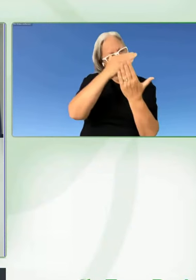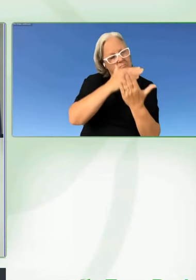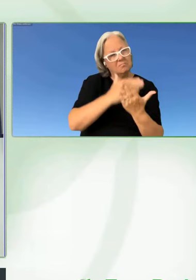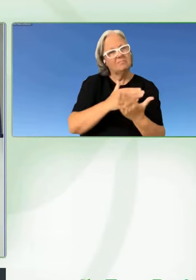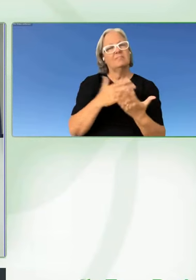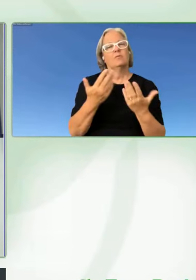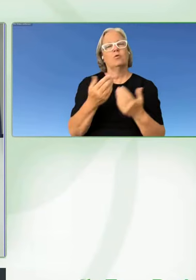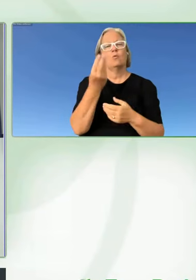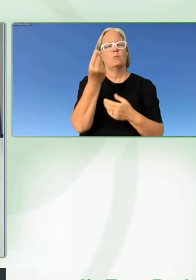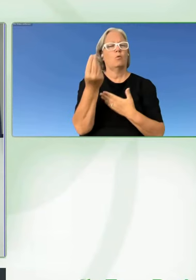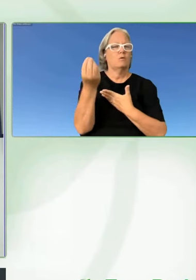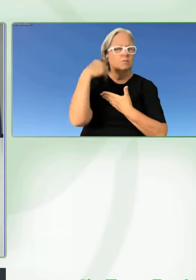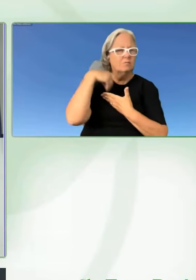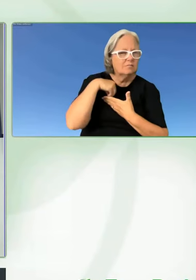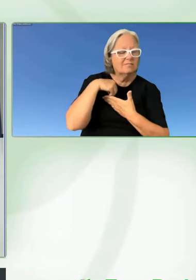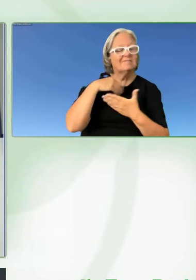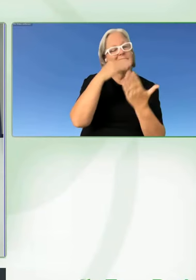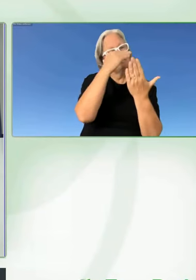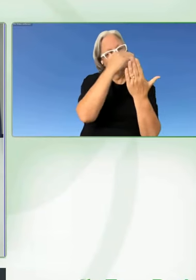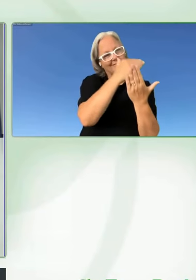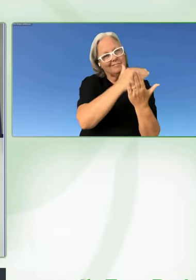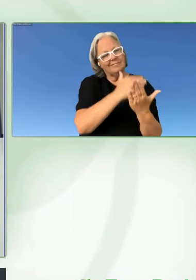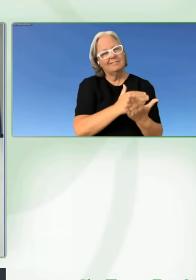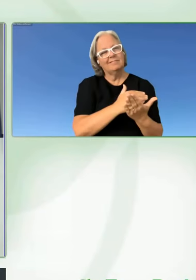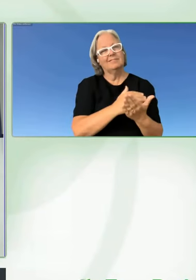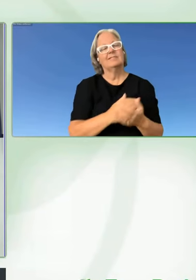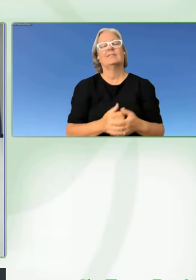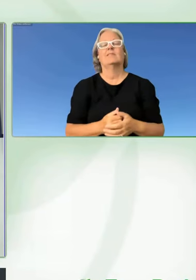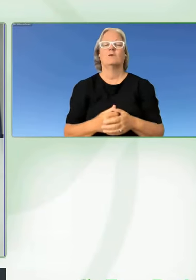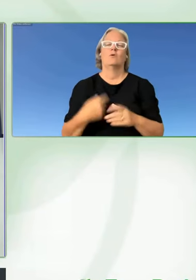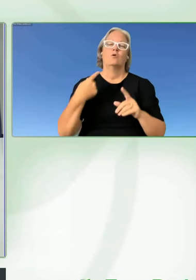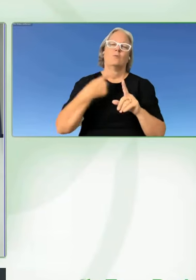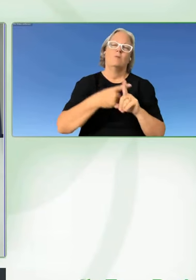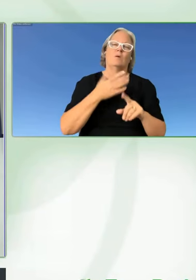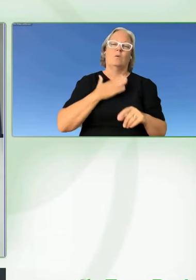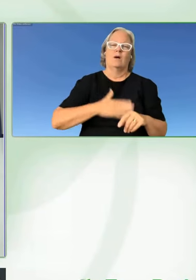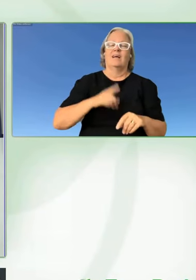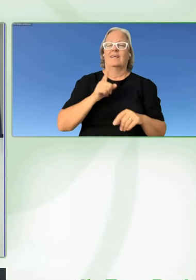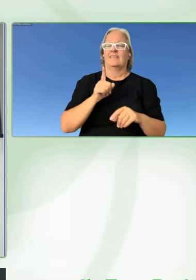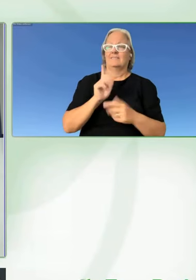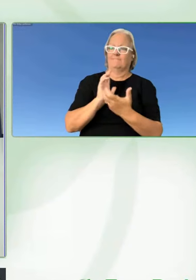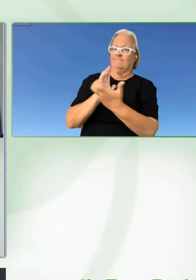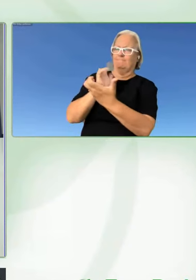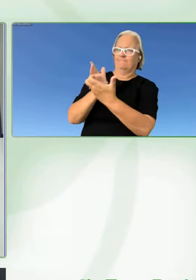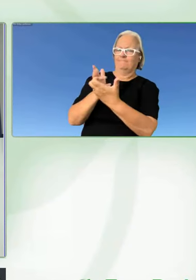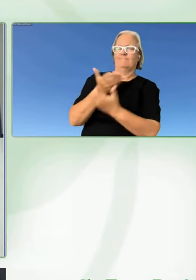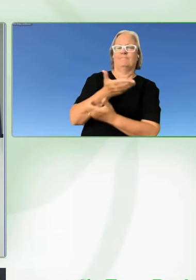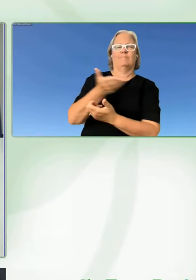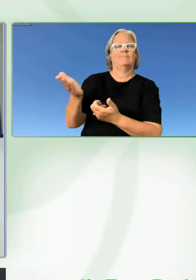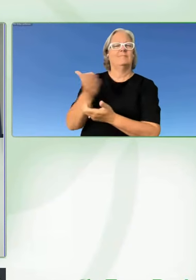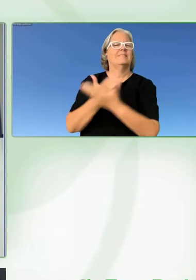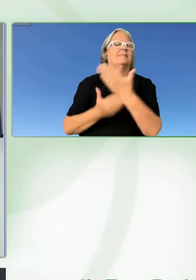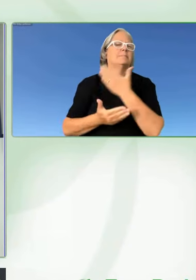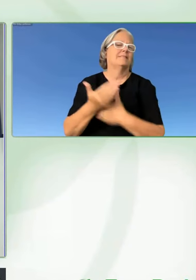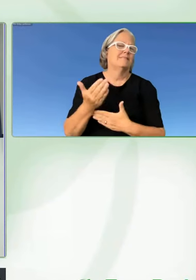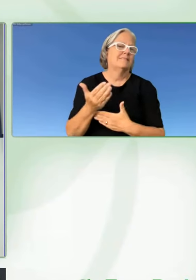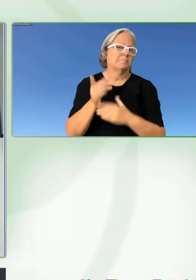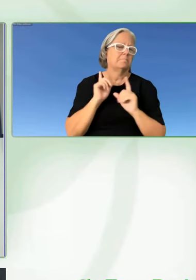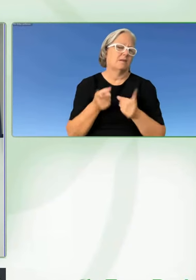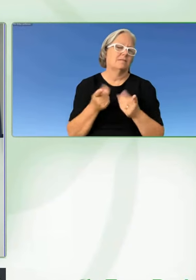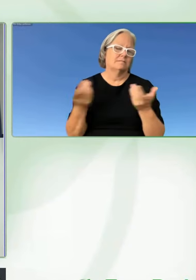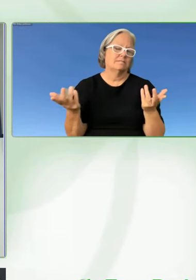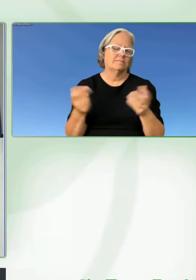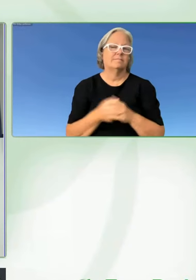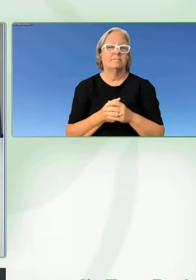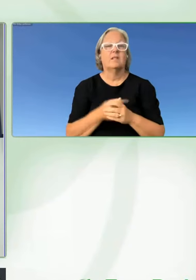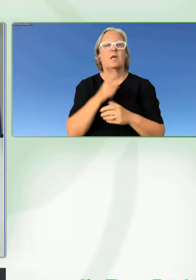employers to provide the reasonable accommodation to persons with disabilities. And this means that the employers shall